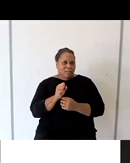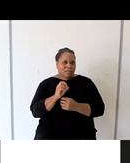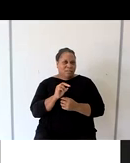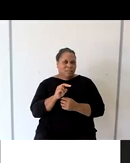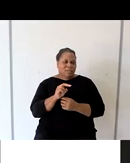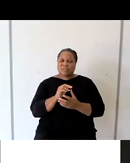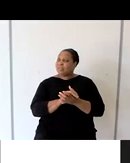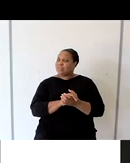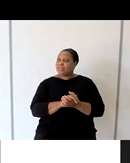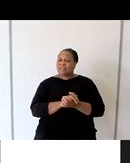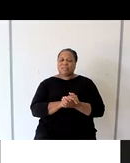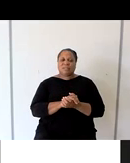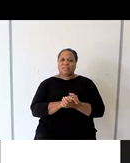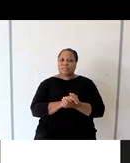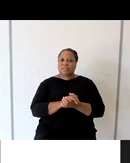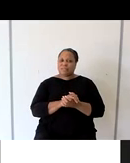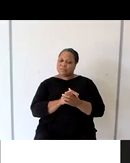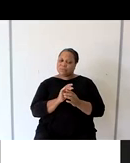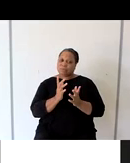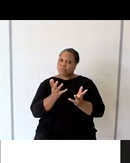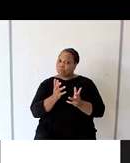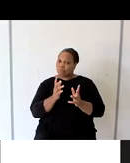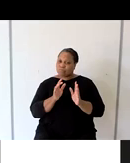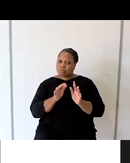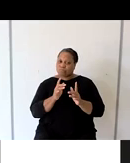for that to come in.